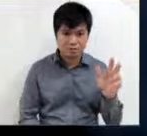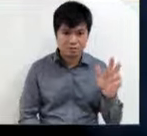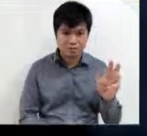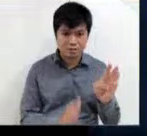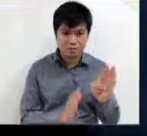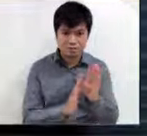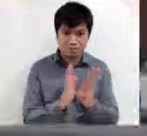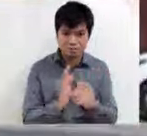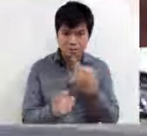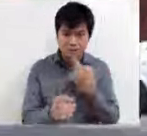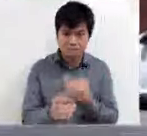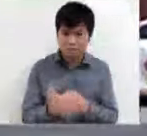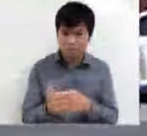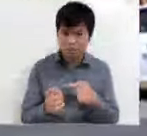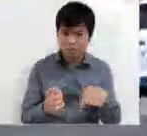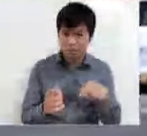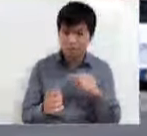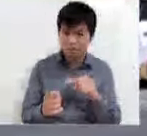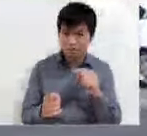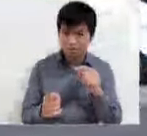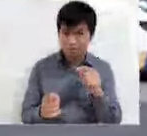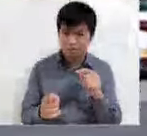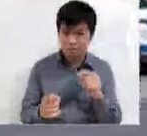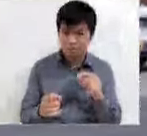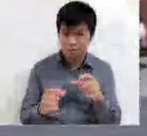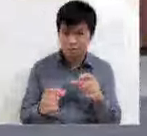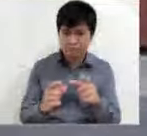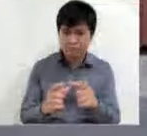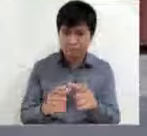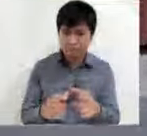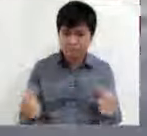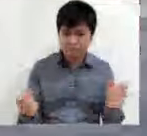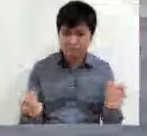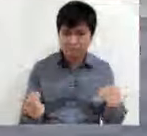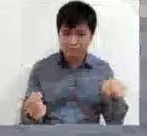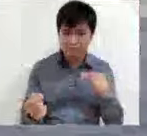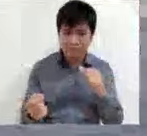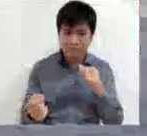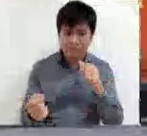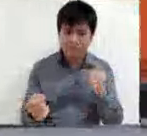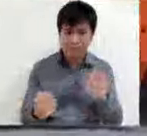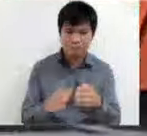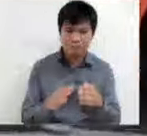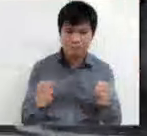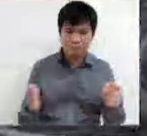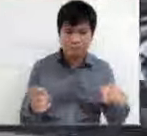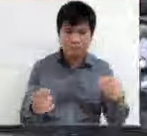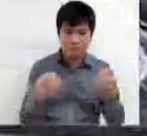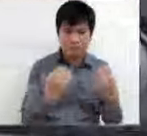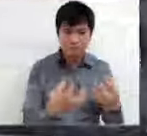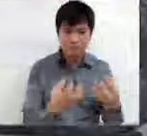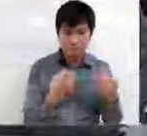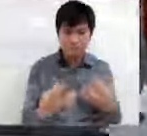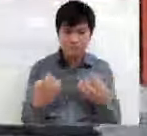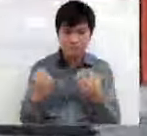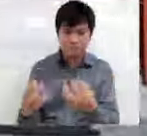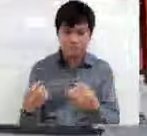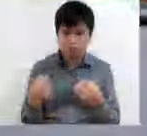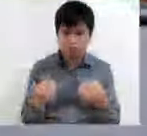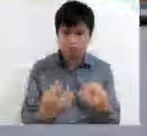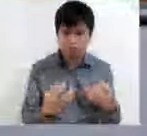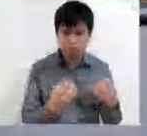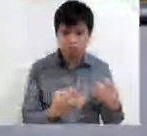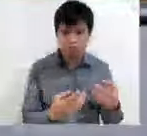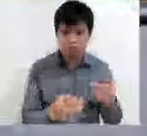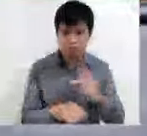this past year. We expect this current year's numbers to be even bigger. And there's a lot of optimism about the Philippines and about